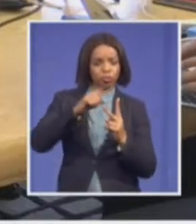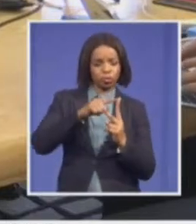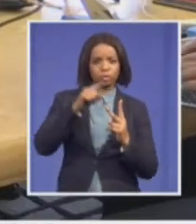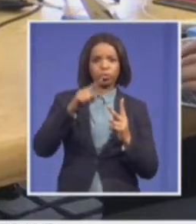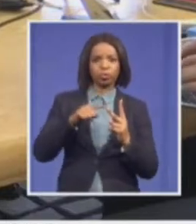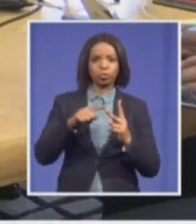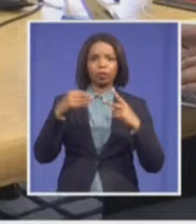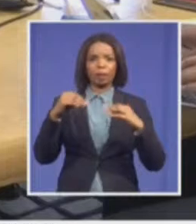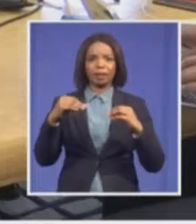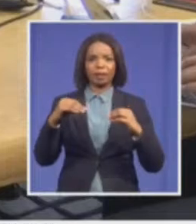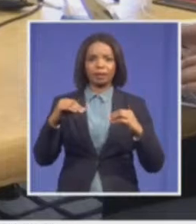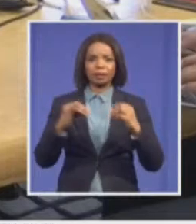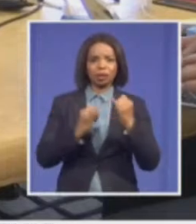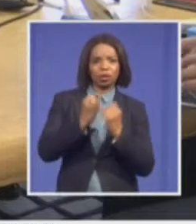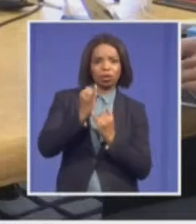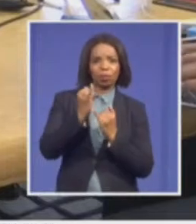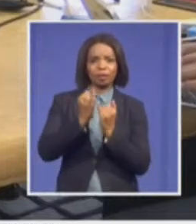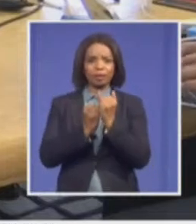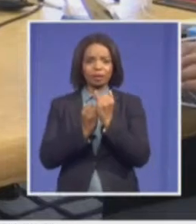in the motor industry.